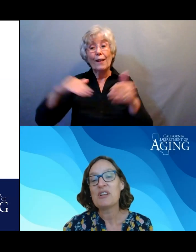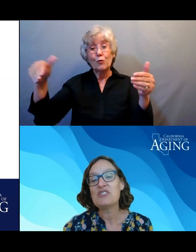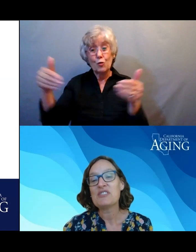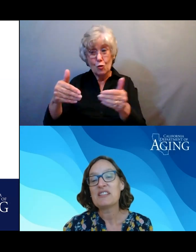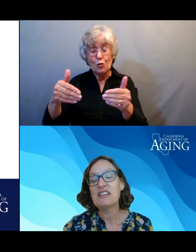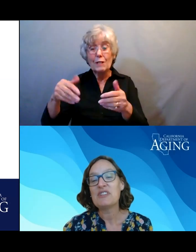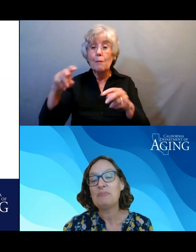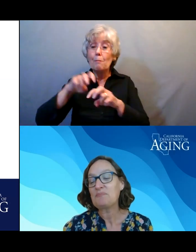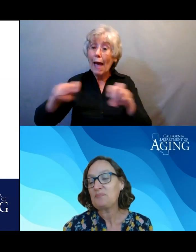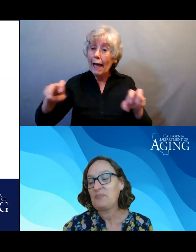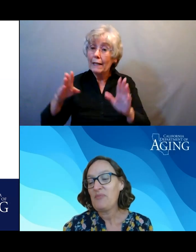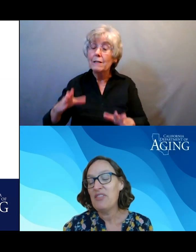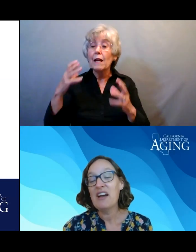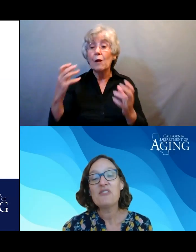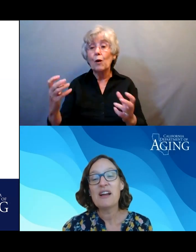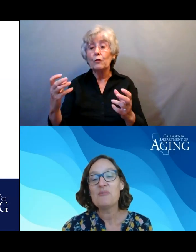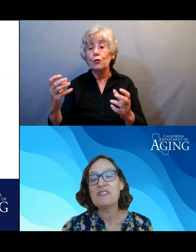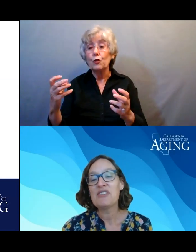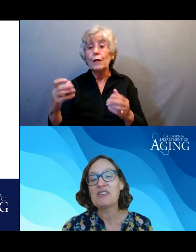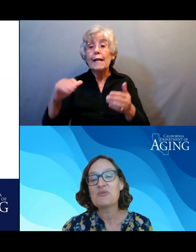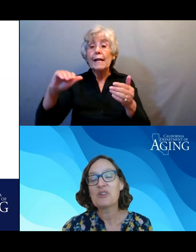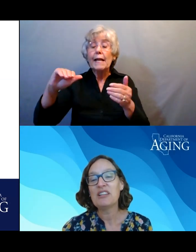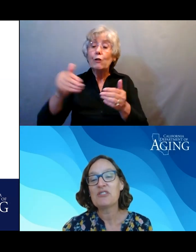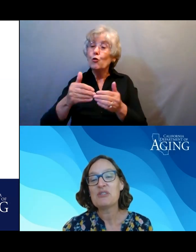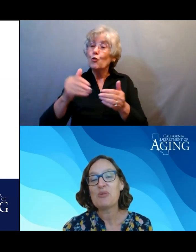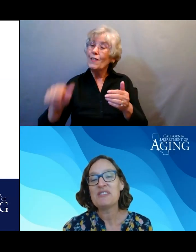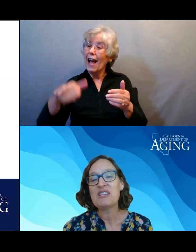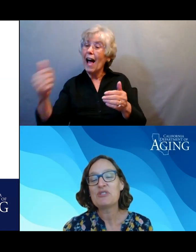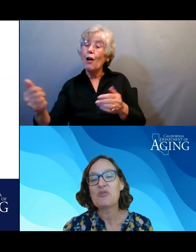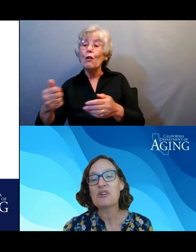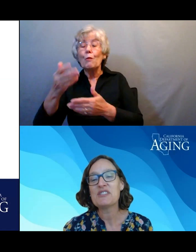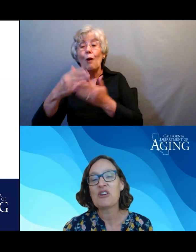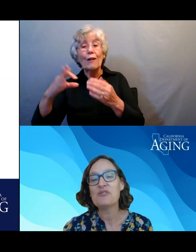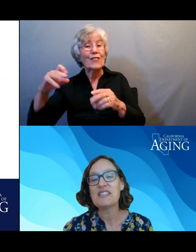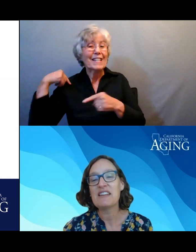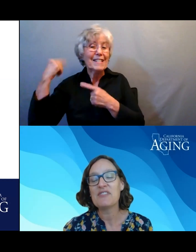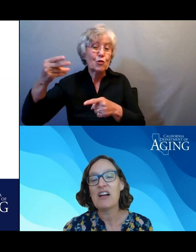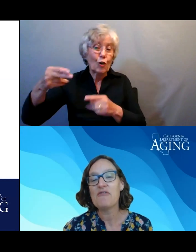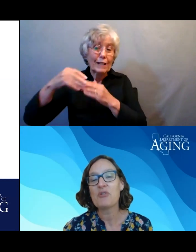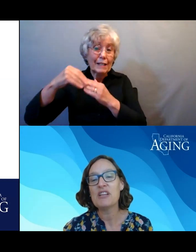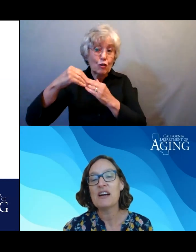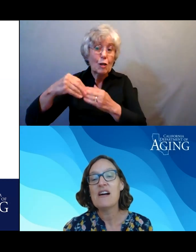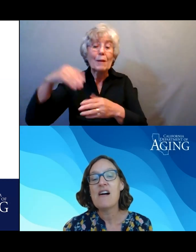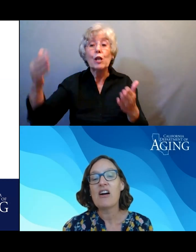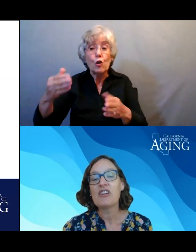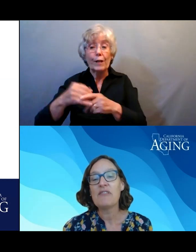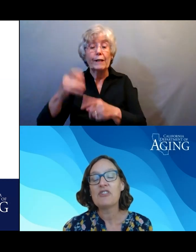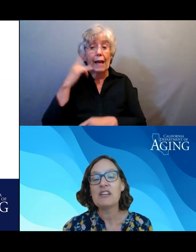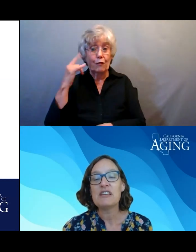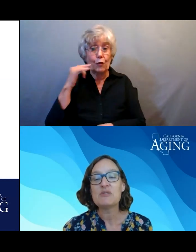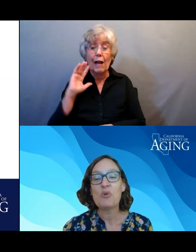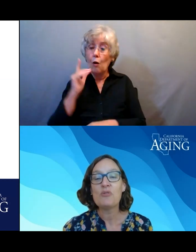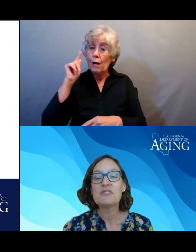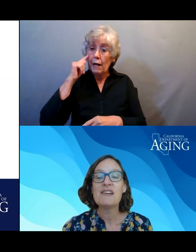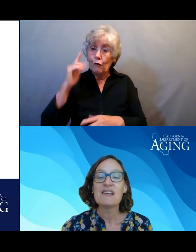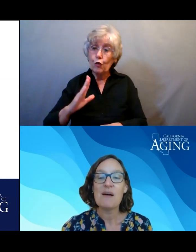also want to just lift up the other element of the historic leadership that we see, which of course is our own state of California. Our governor, in